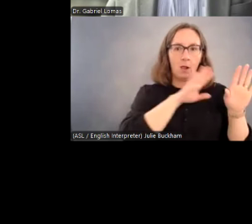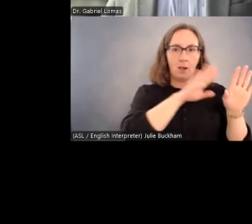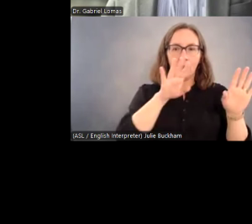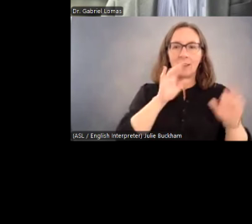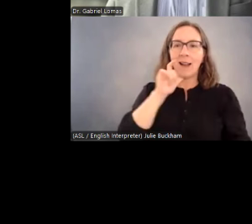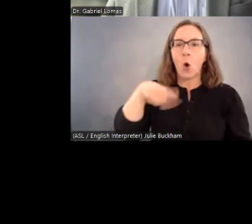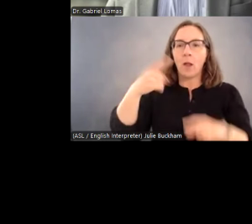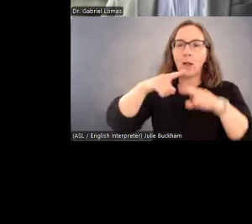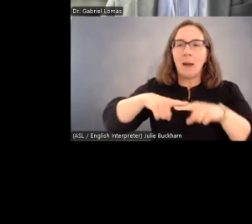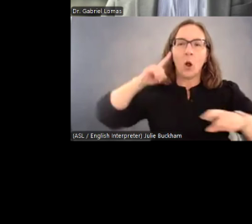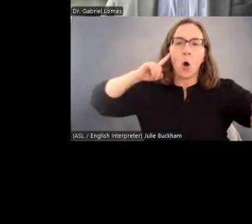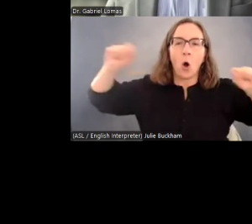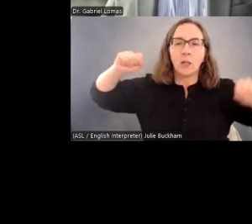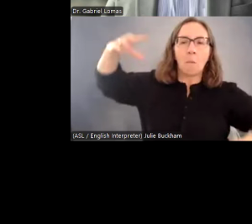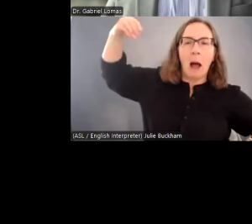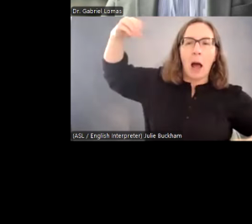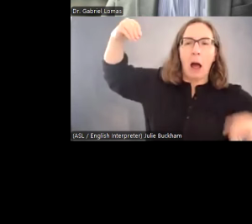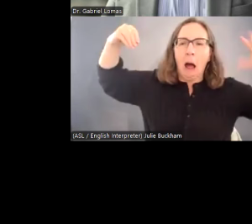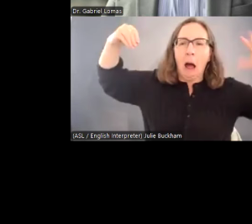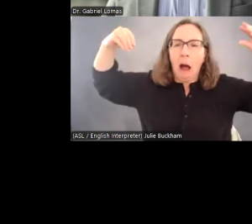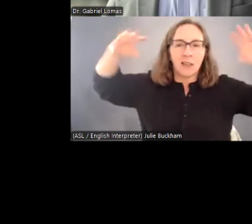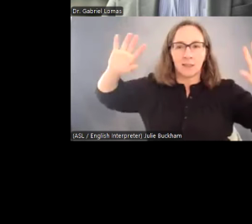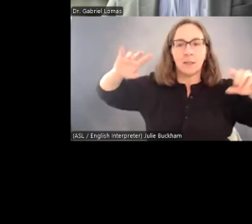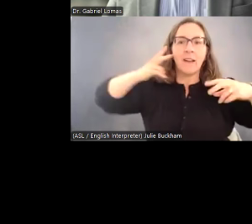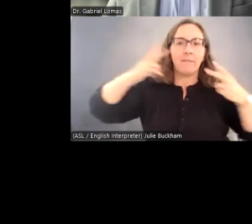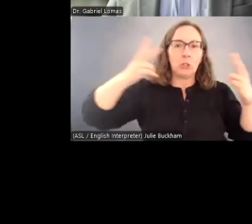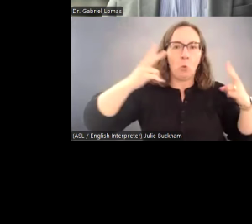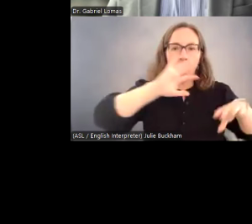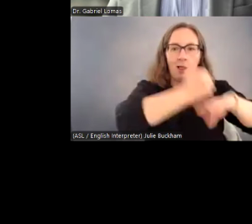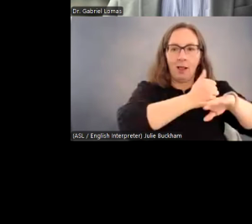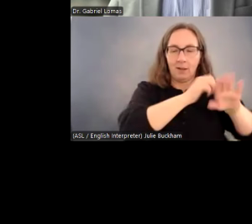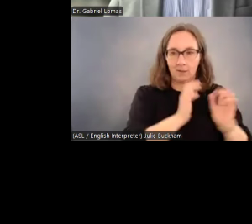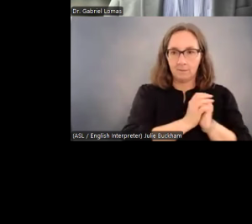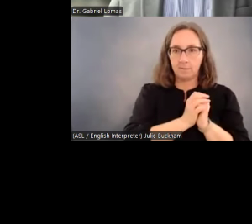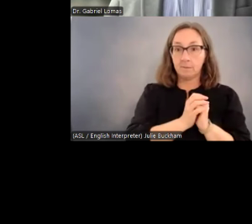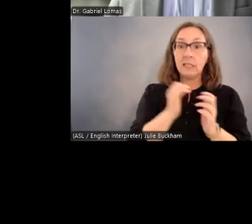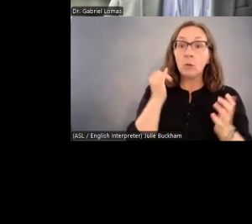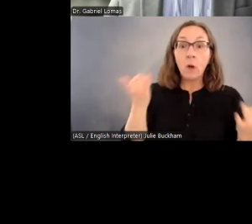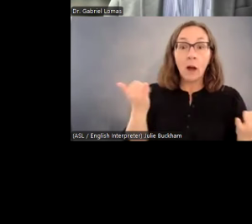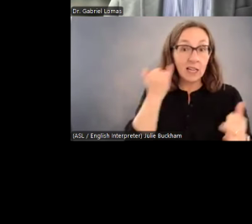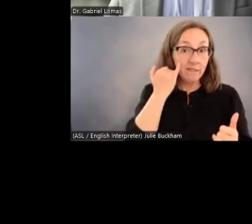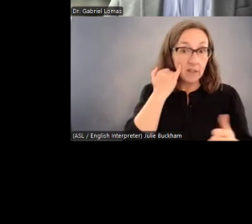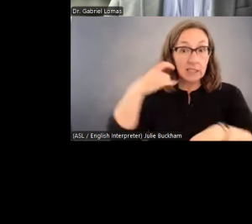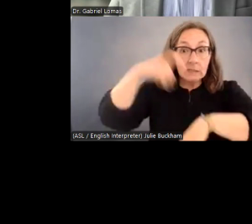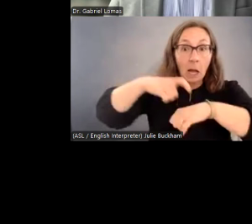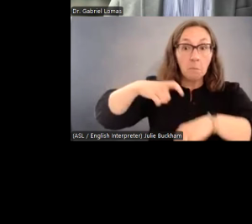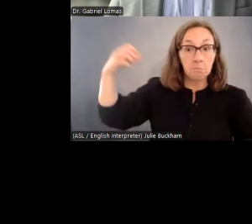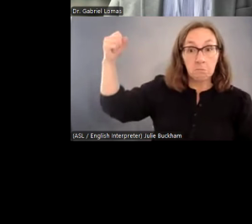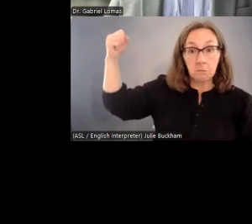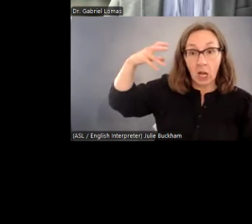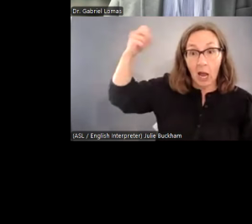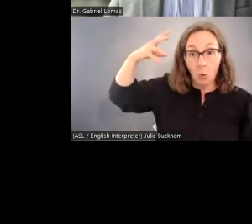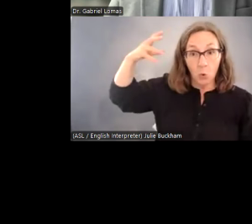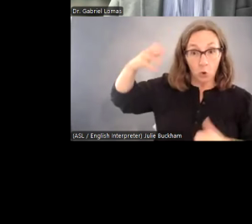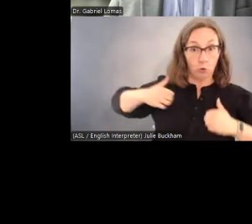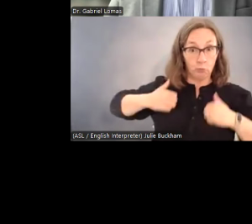loudspeaker systems. Right now, if it's time to take a shower and information is